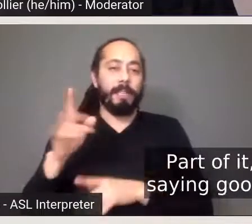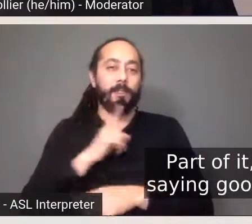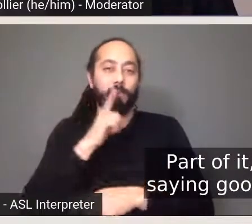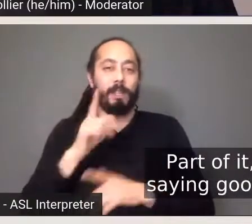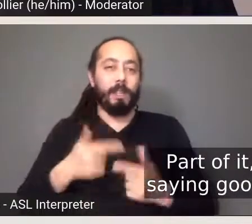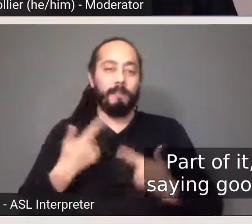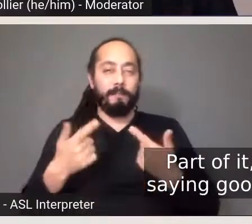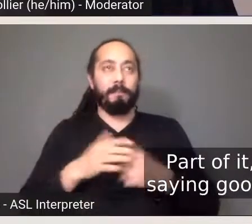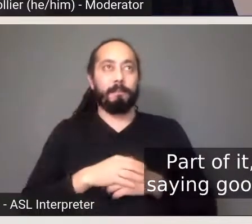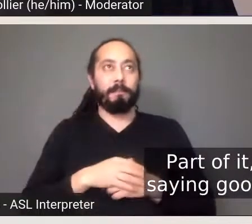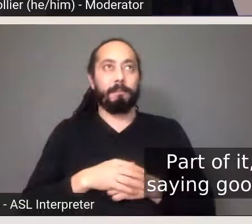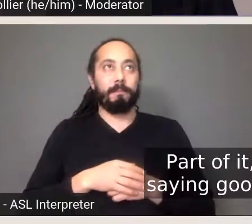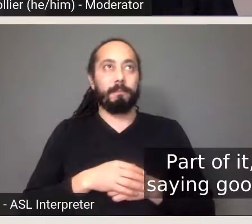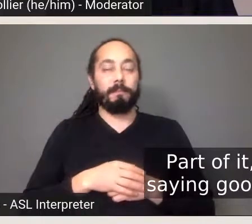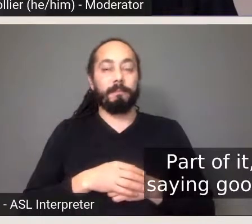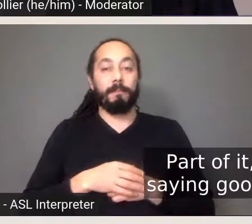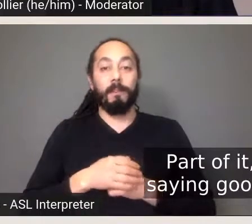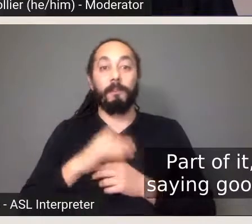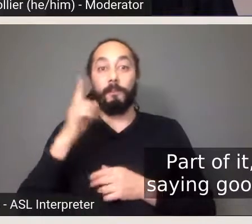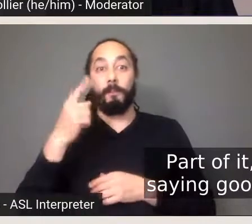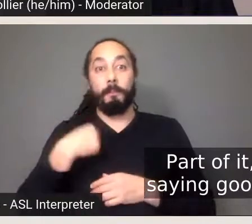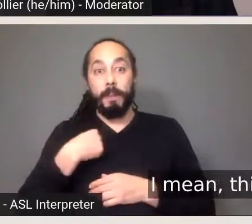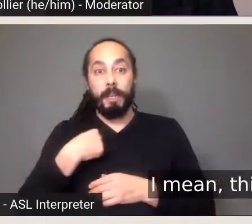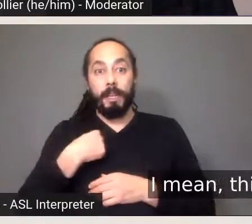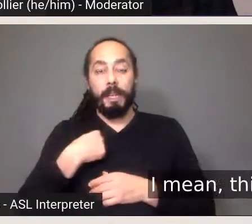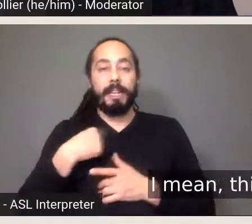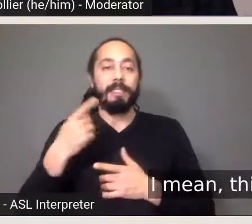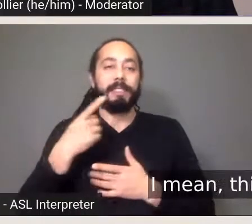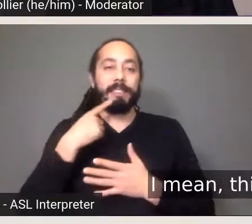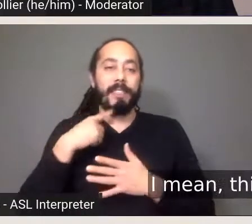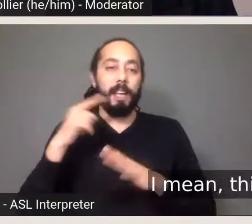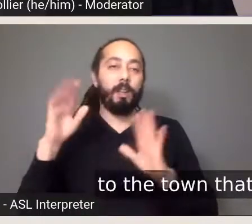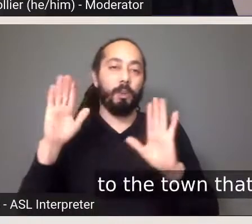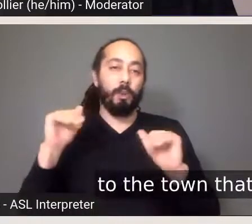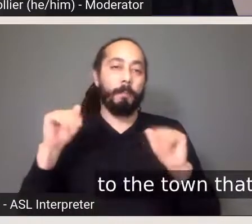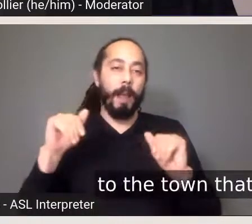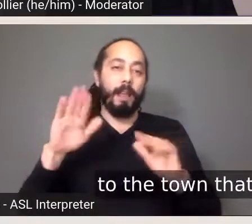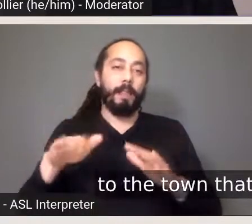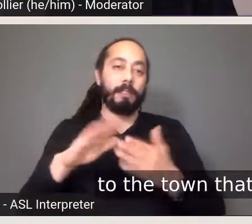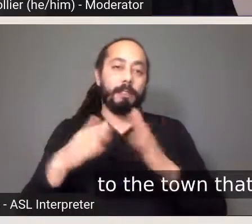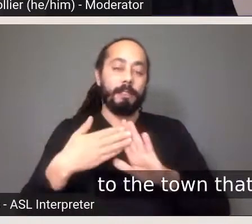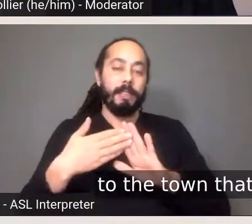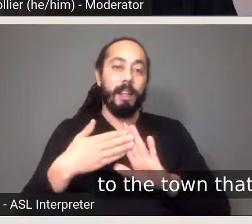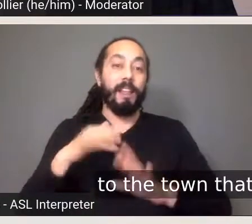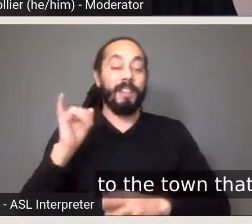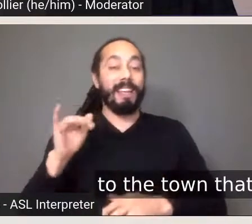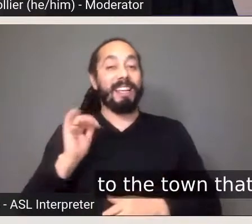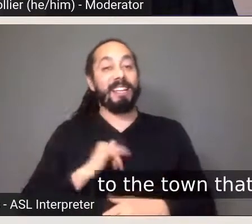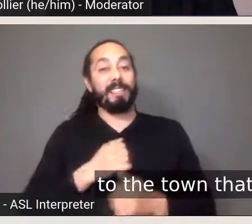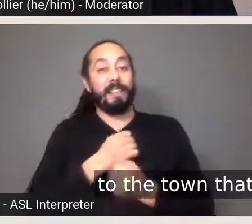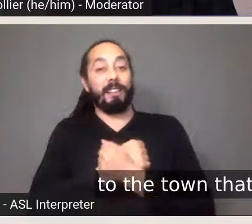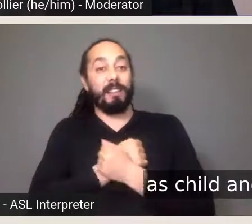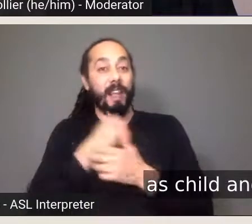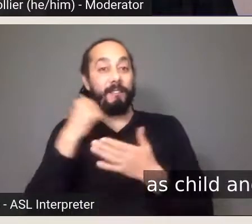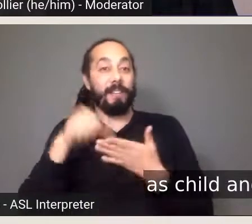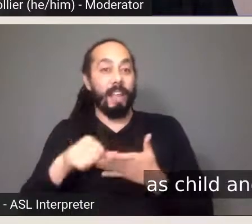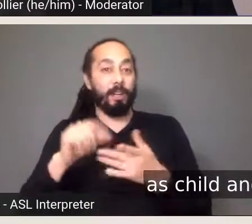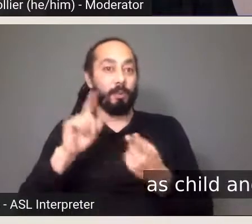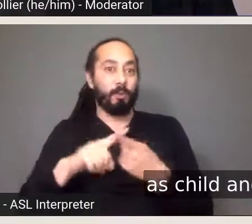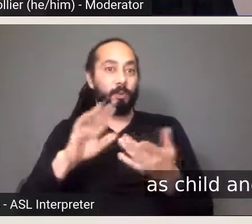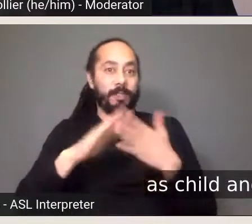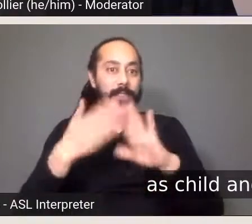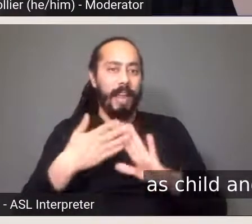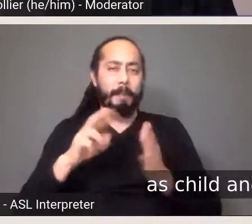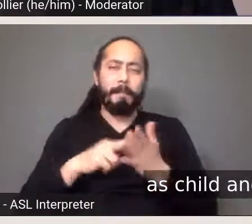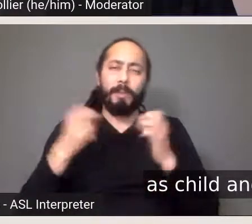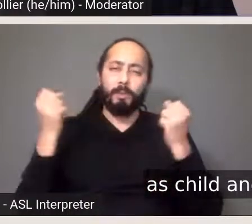to me was him saying goodbye to Onomichi. I mean, this is his love letter to the town that meant so much to him as a